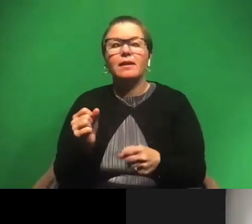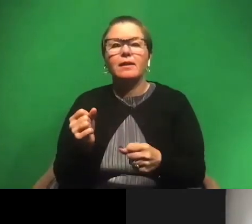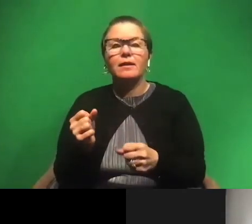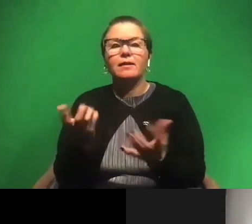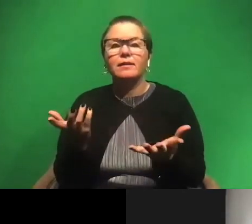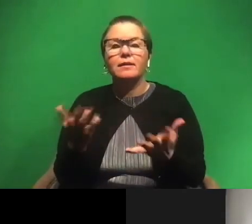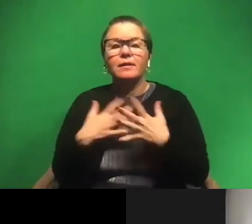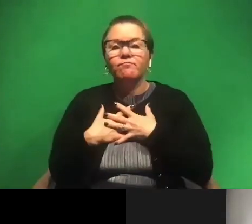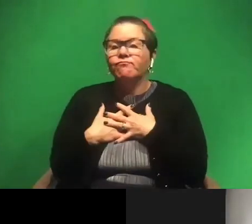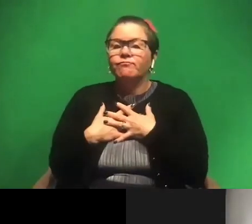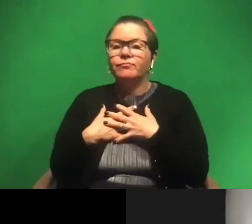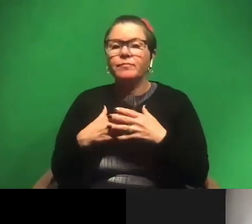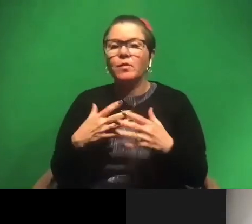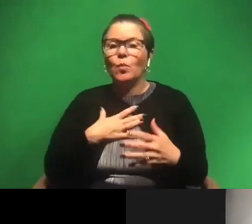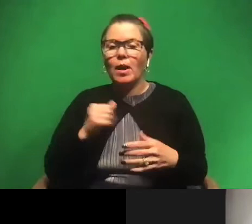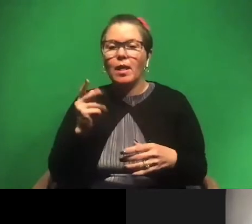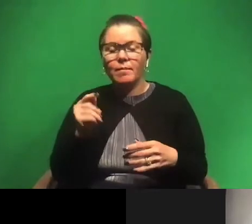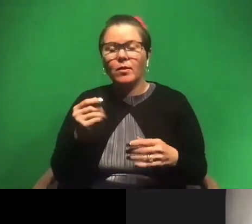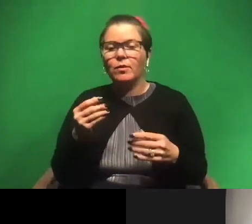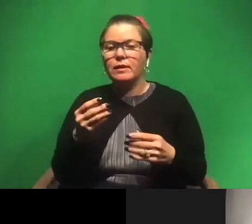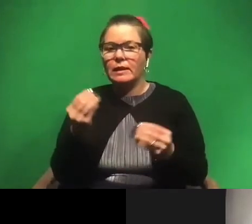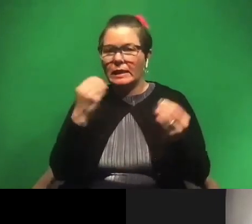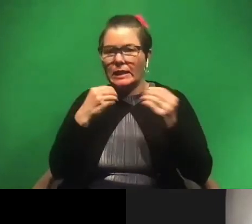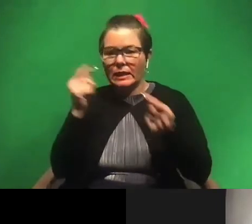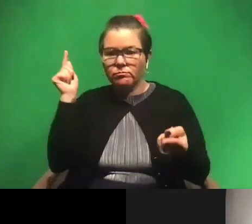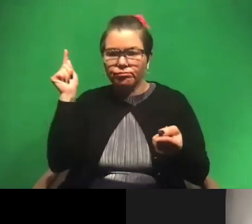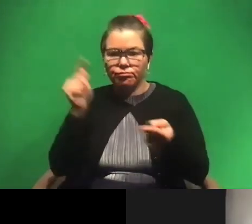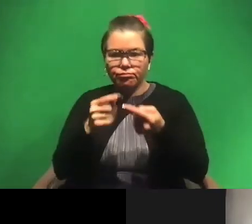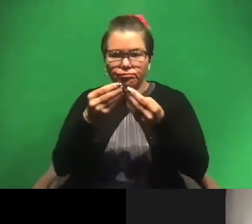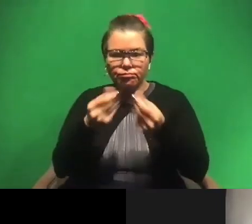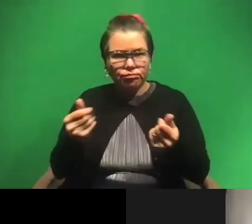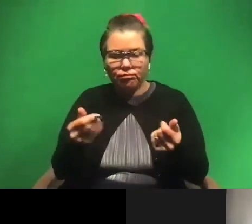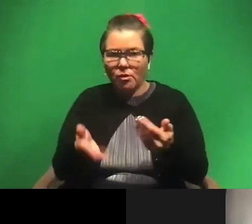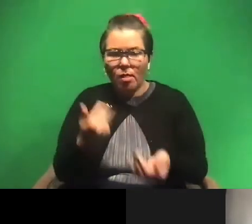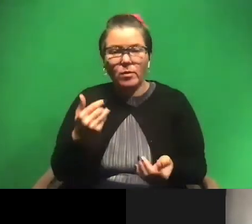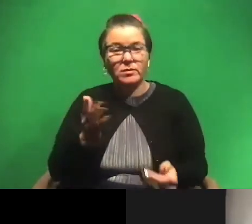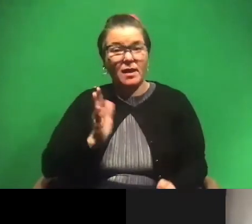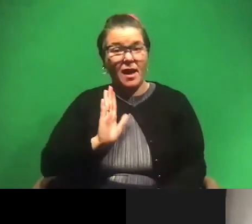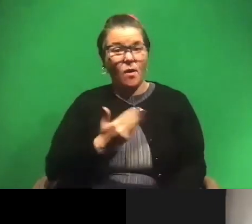white abalone were eaten into non-existence, basically. That's our fault.